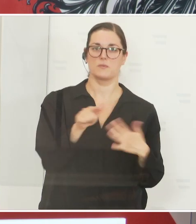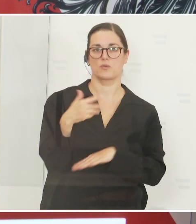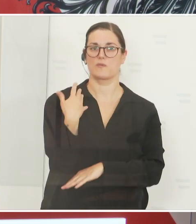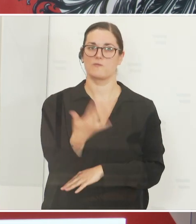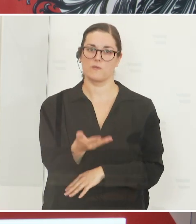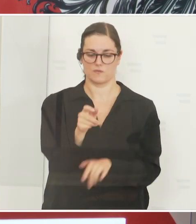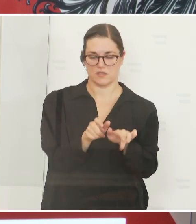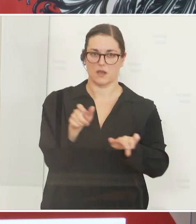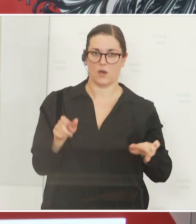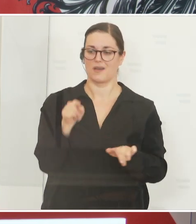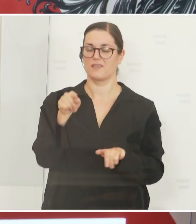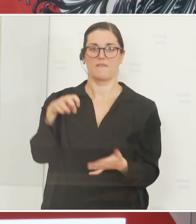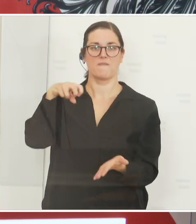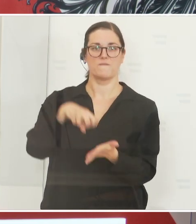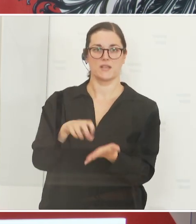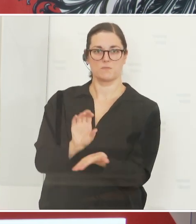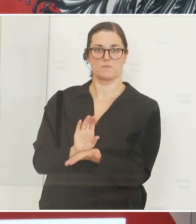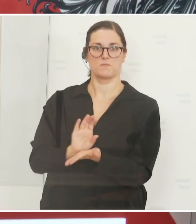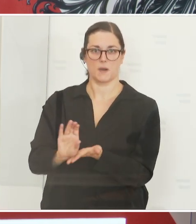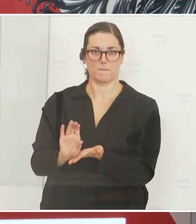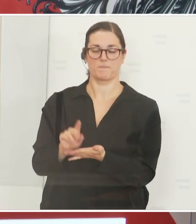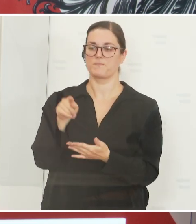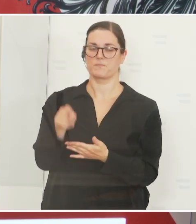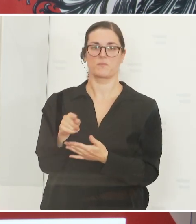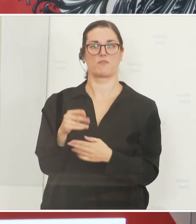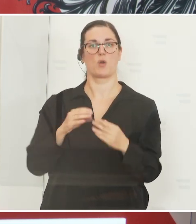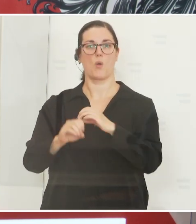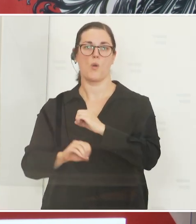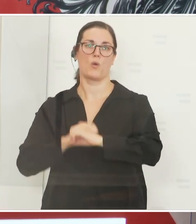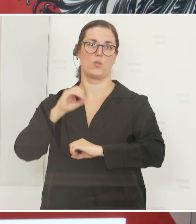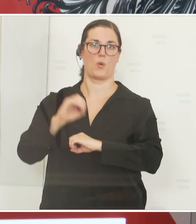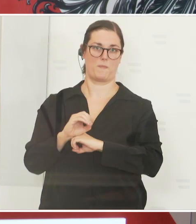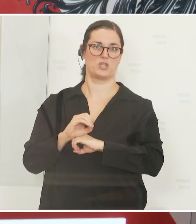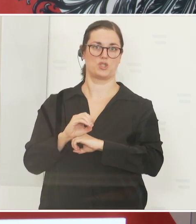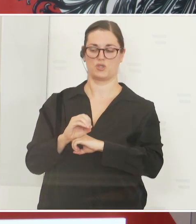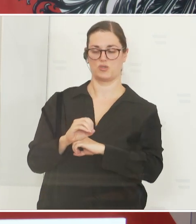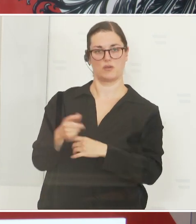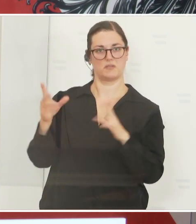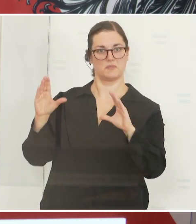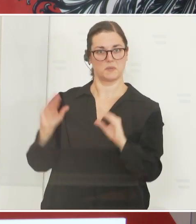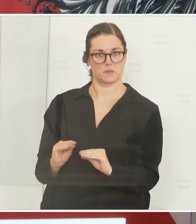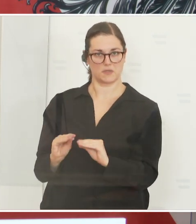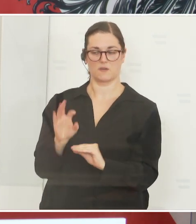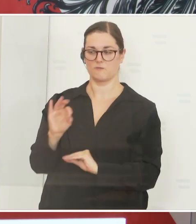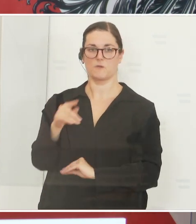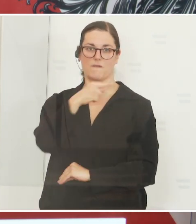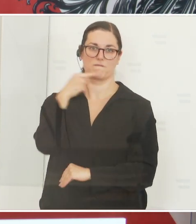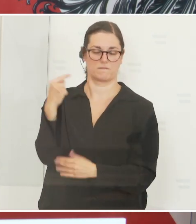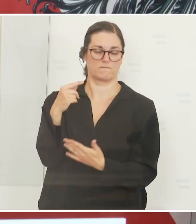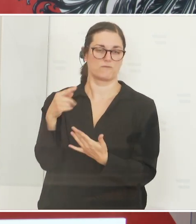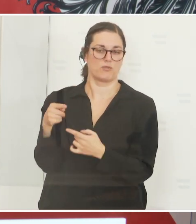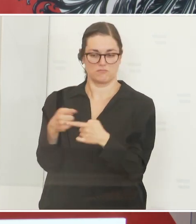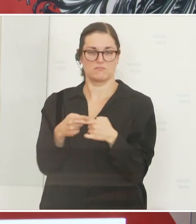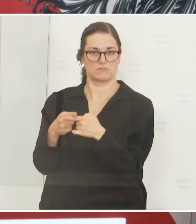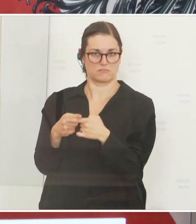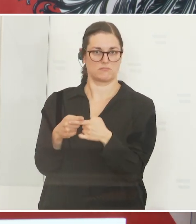visa ban and targeted economic restrictions. And one thing which is important to us, we want to